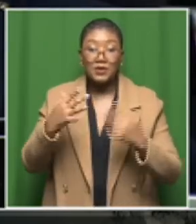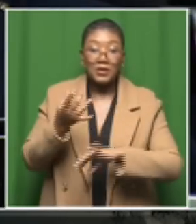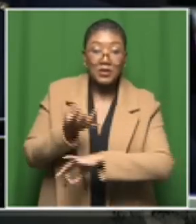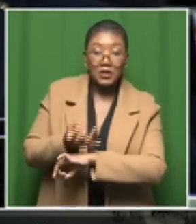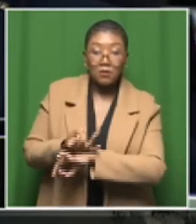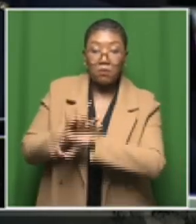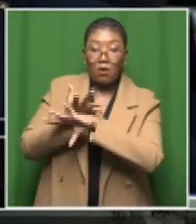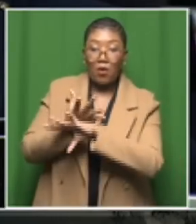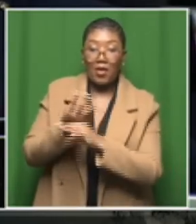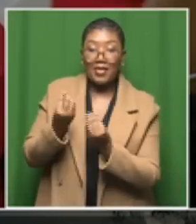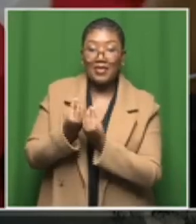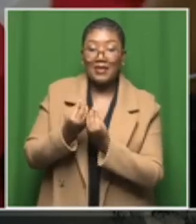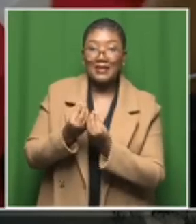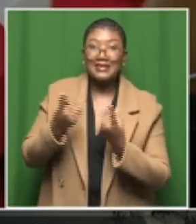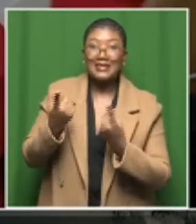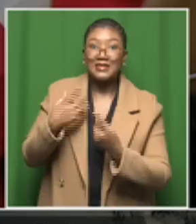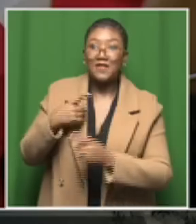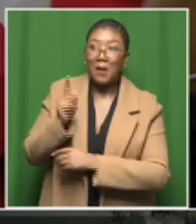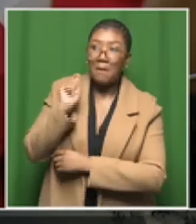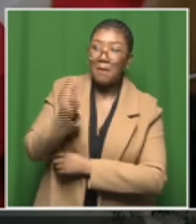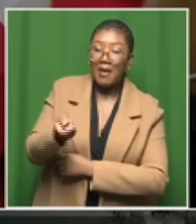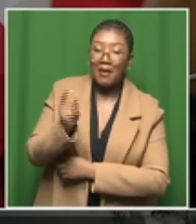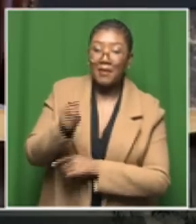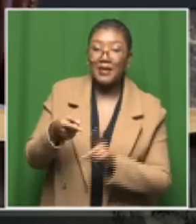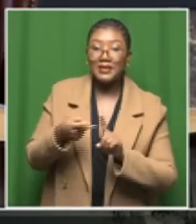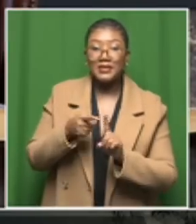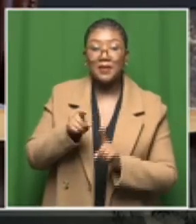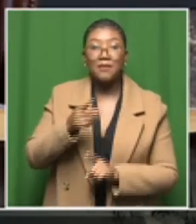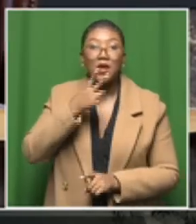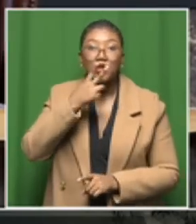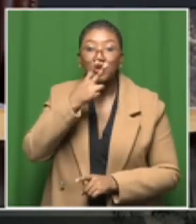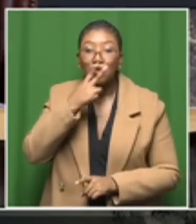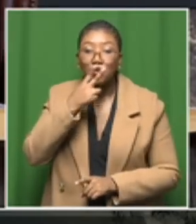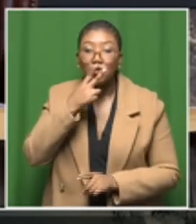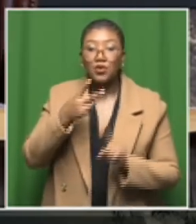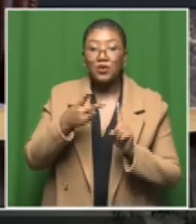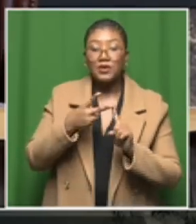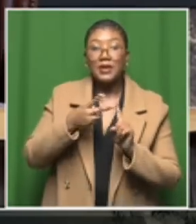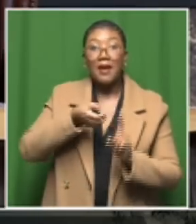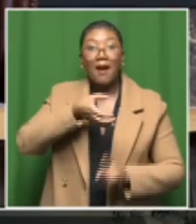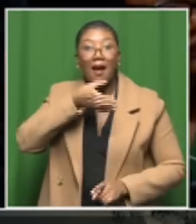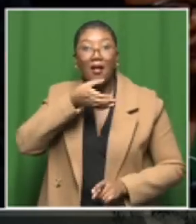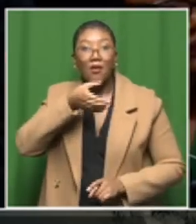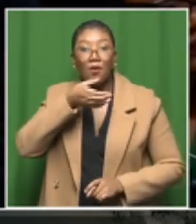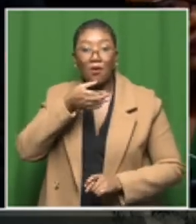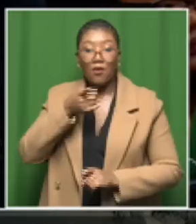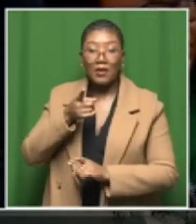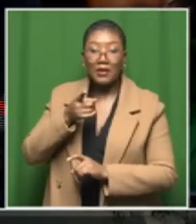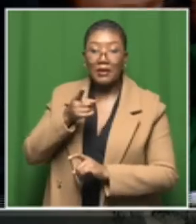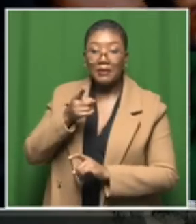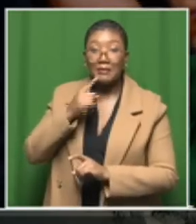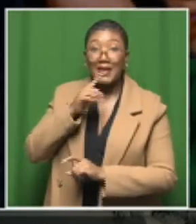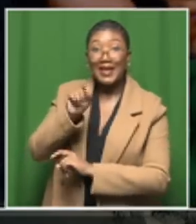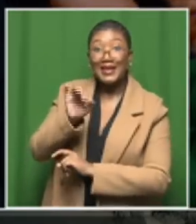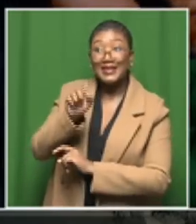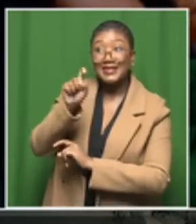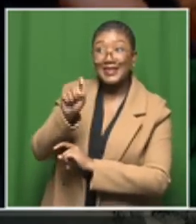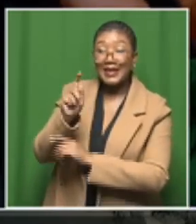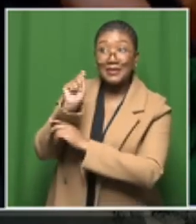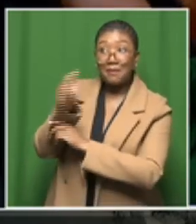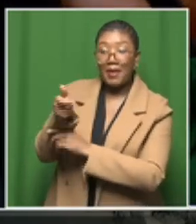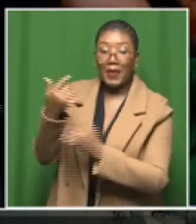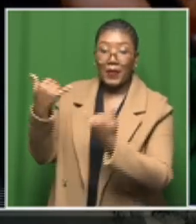huge amount of money on the illicit trade, tobacco and alcohol, which is not paying taxes. SARS is saying they've got a plan. We need to give